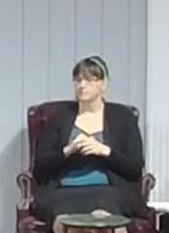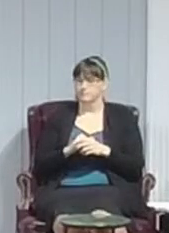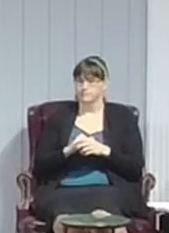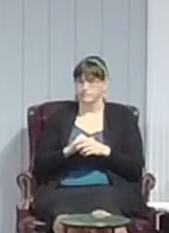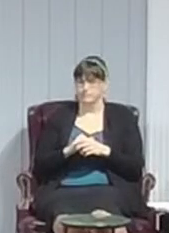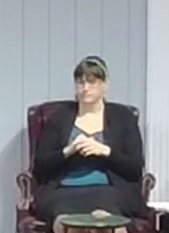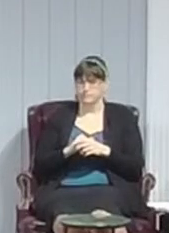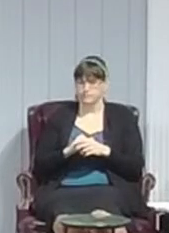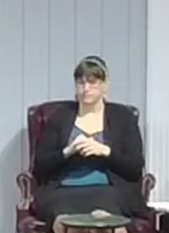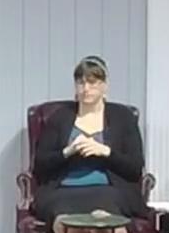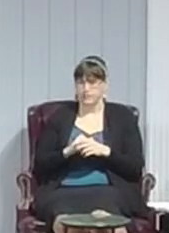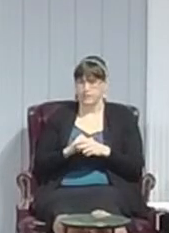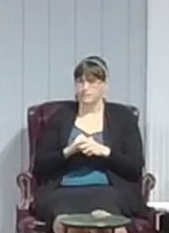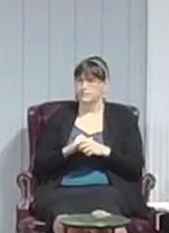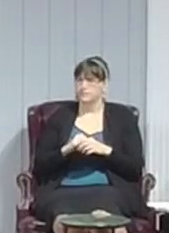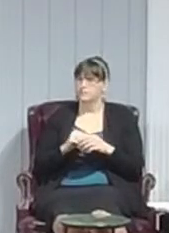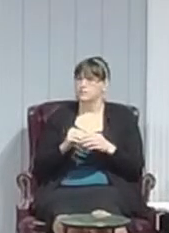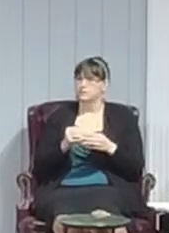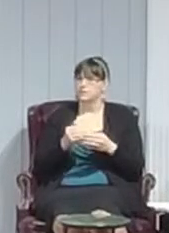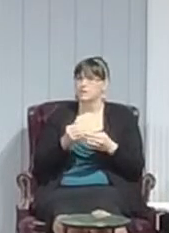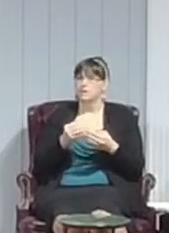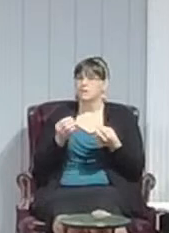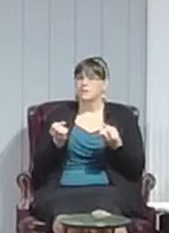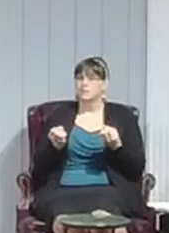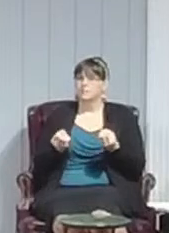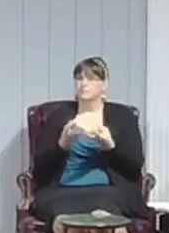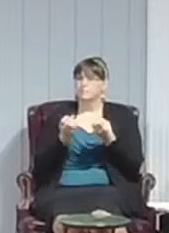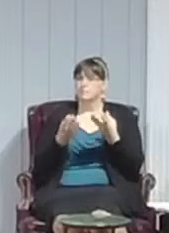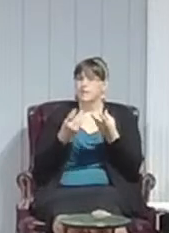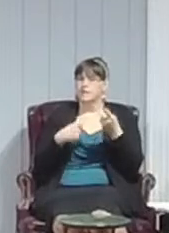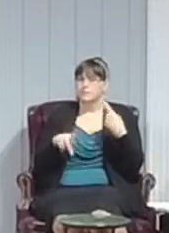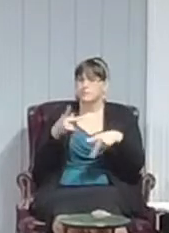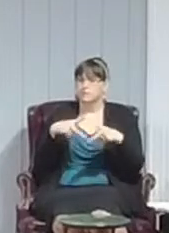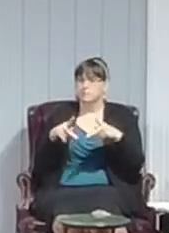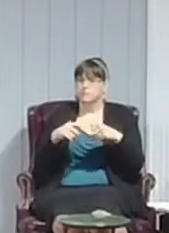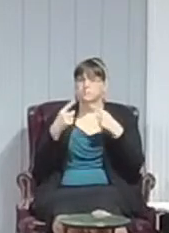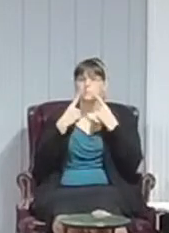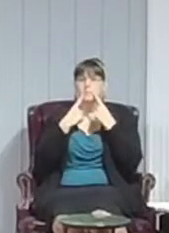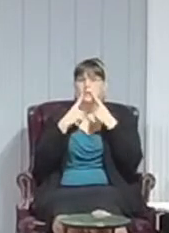superstition might not be the right word, but a lot of people were pronounced dead